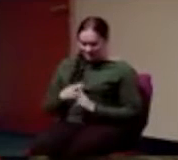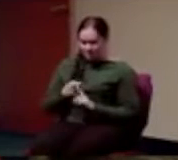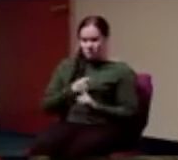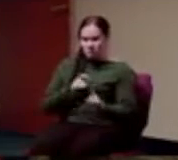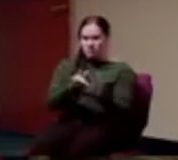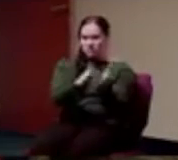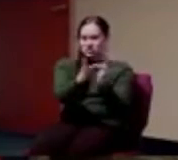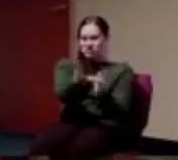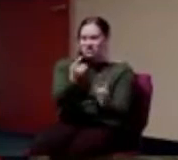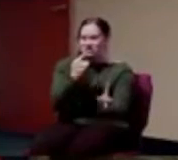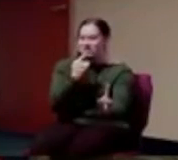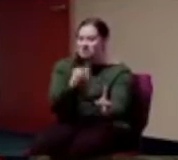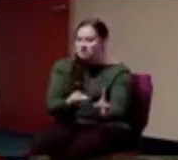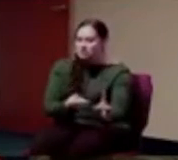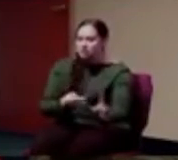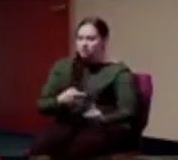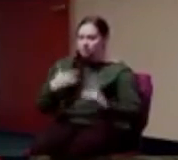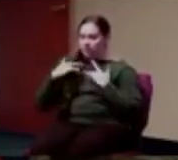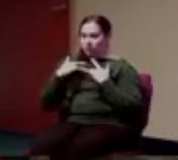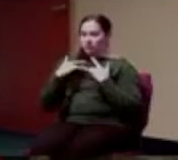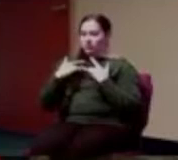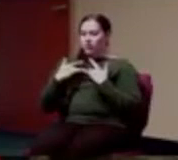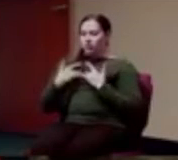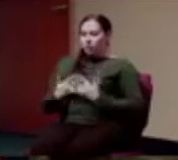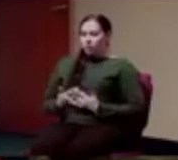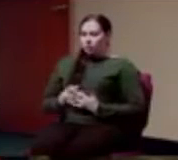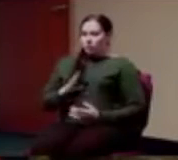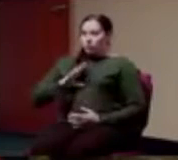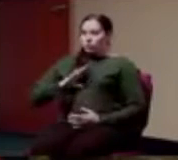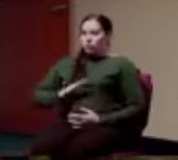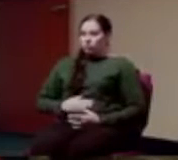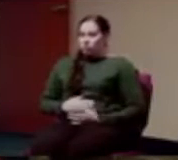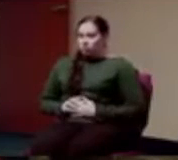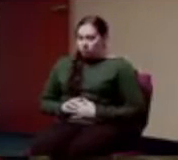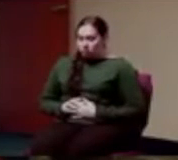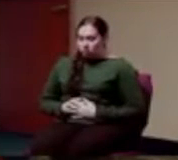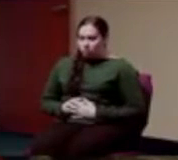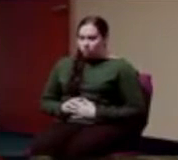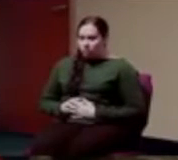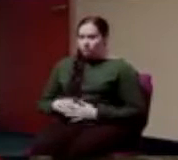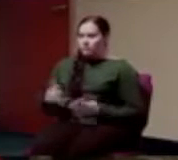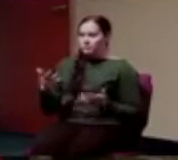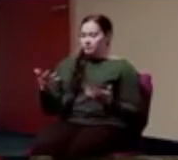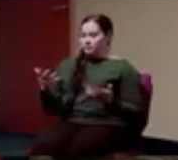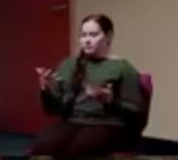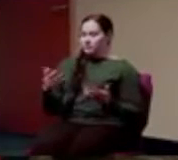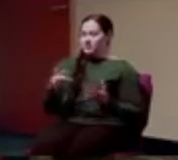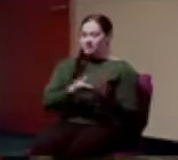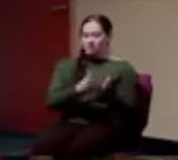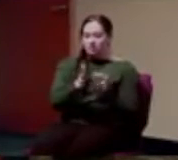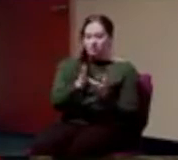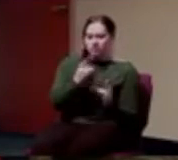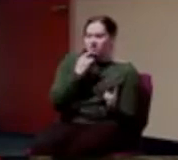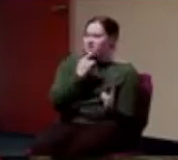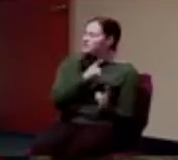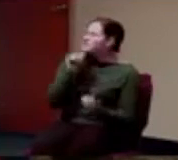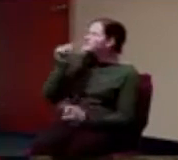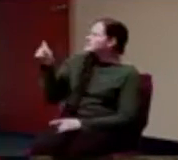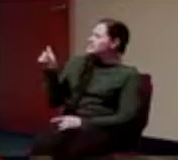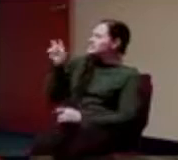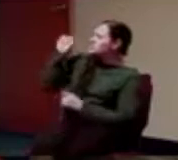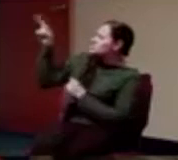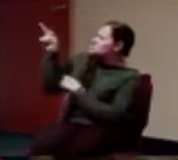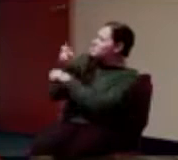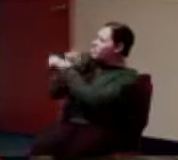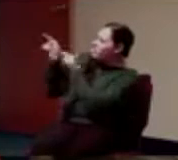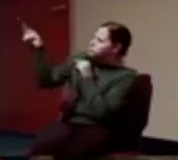imagine how his stomach must have dropped. But then Jesus said something that's unheard of. He didn't shout accusations at